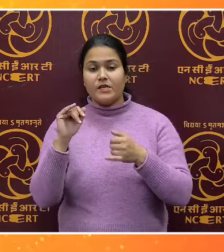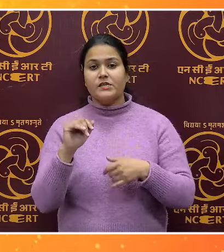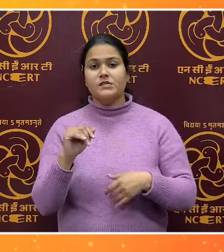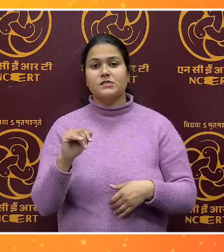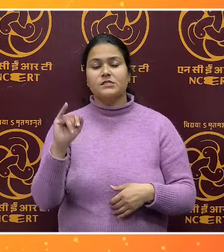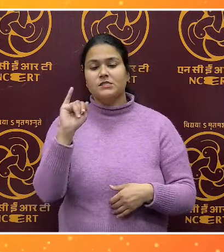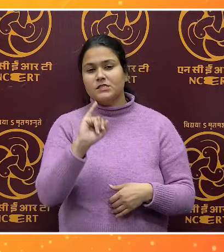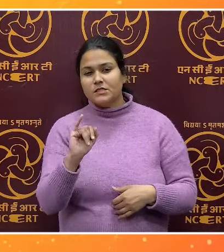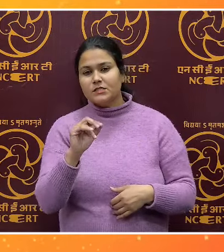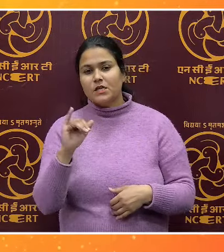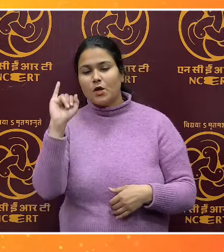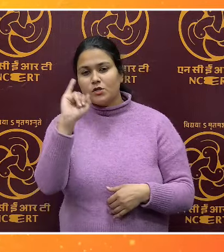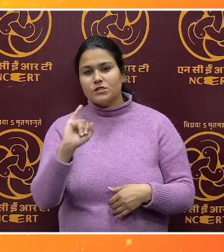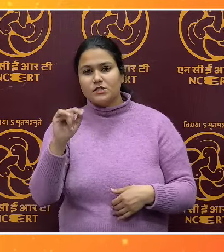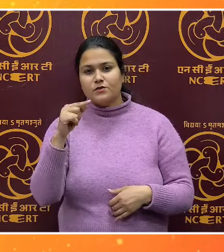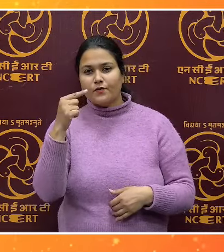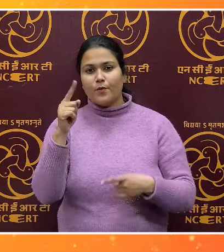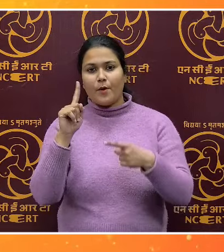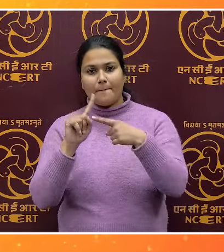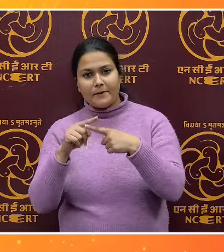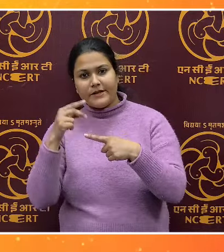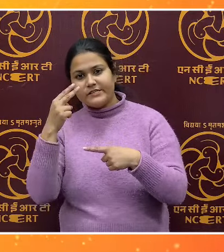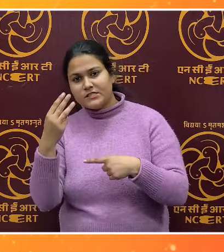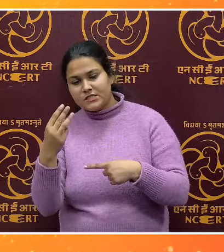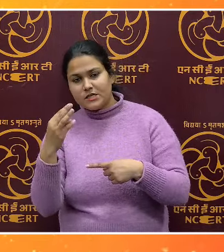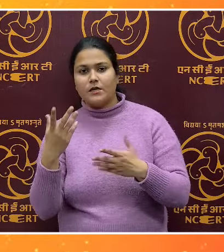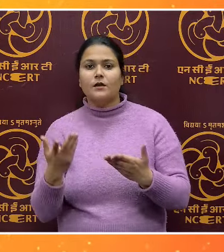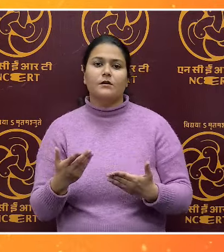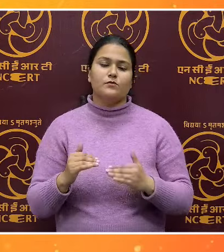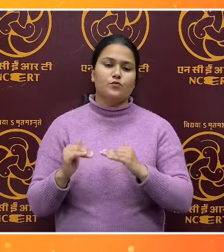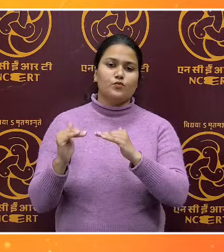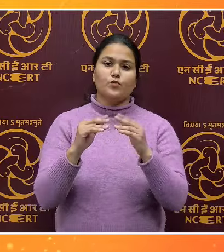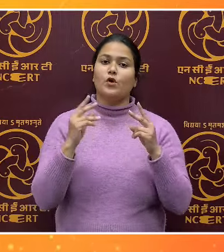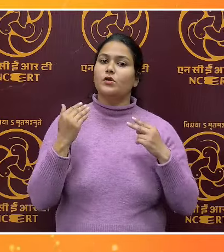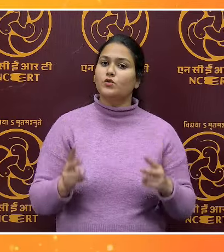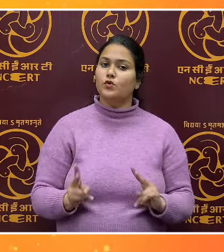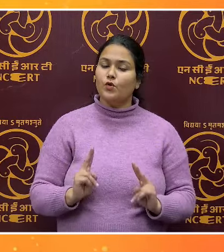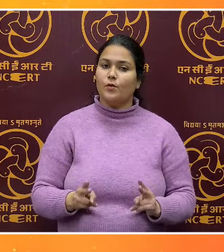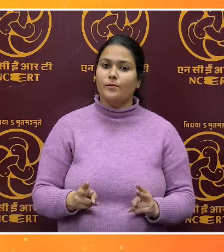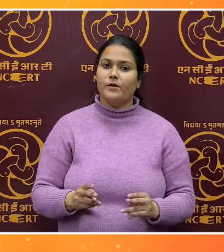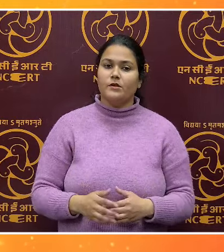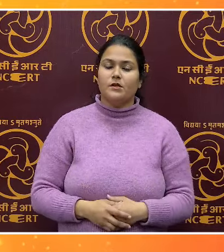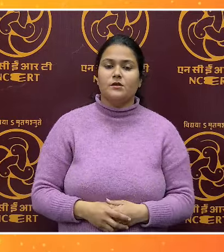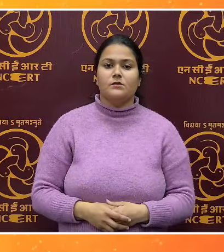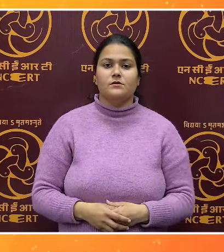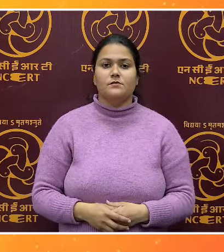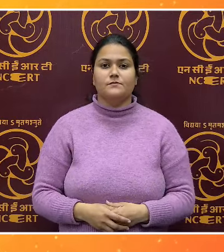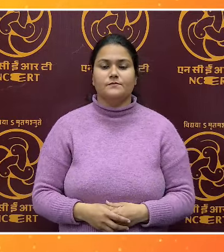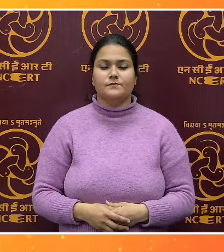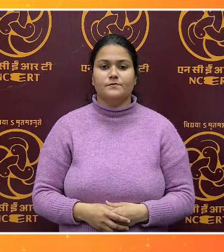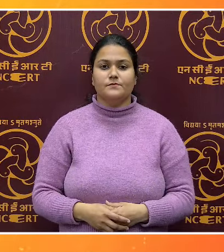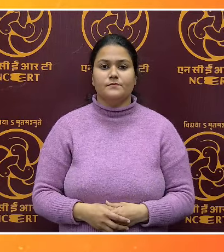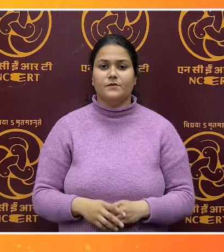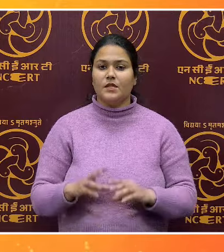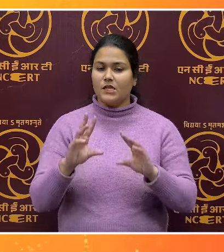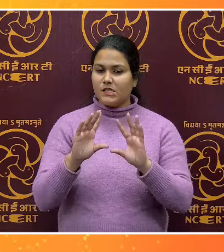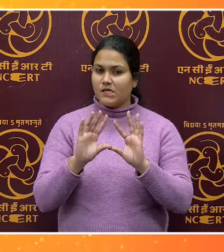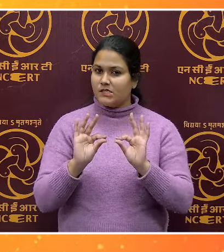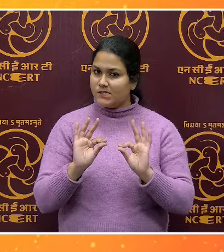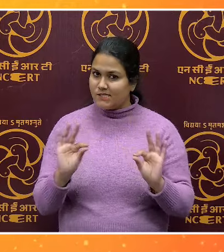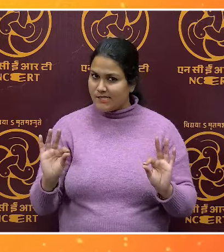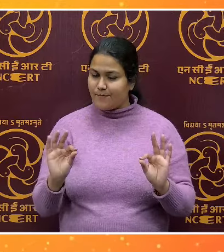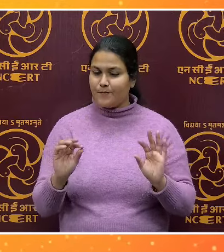FeCN6 will be showing the charge to just making it neutralize. The potassium ion will be coming. Okay. So, that is simple ion